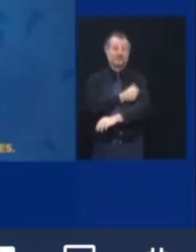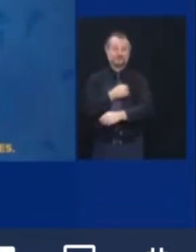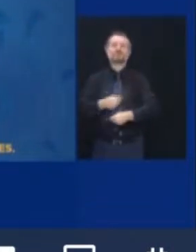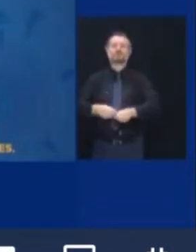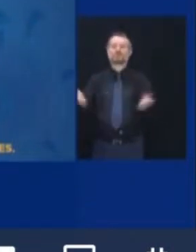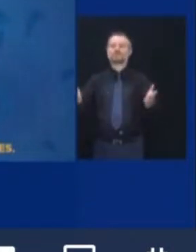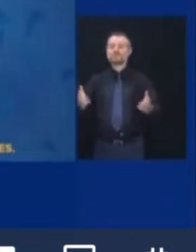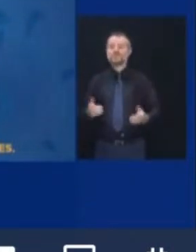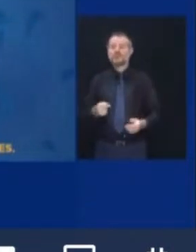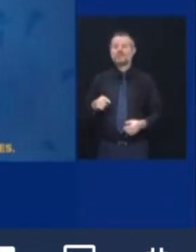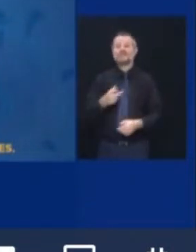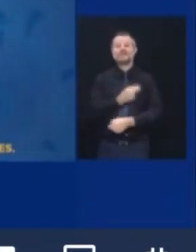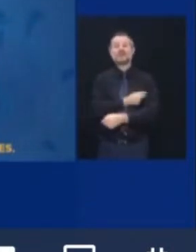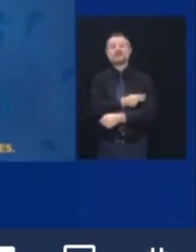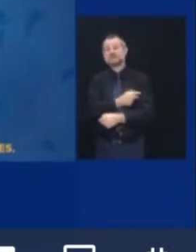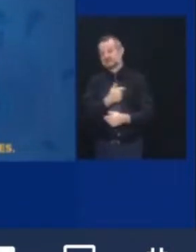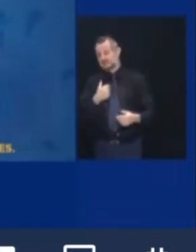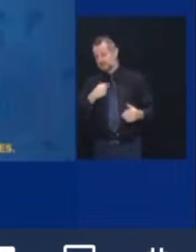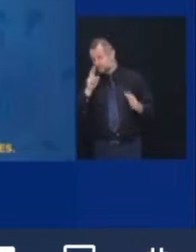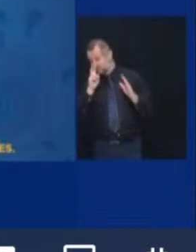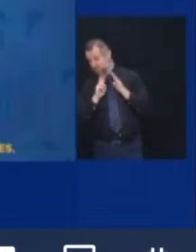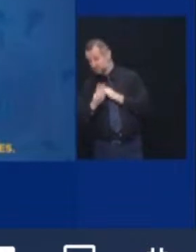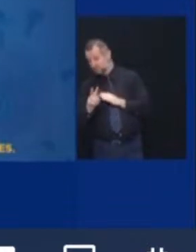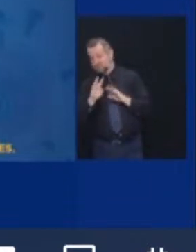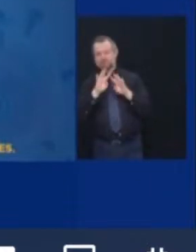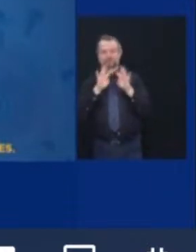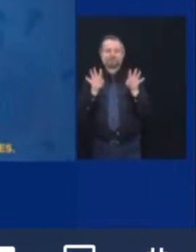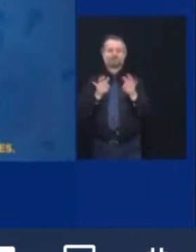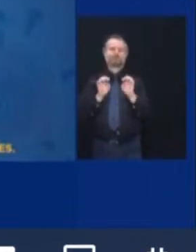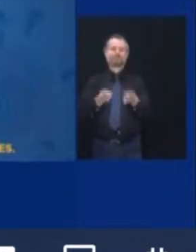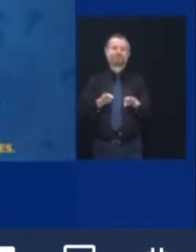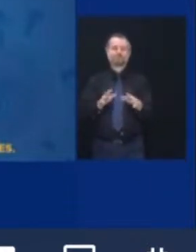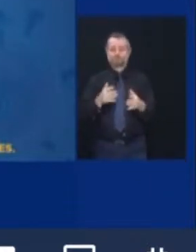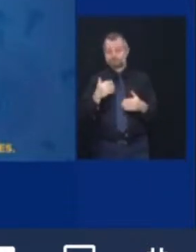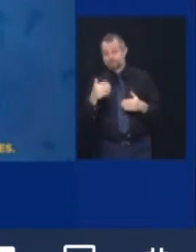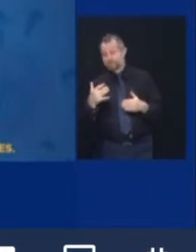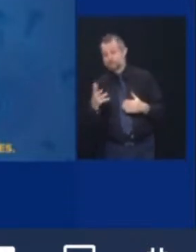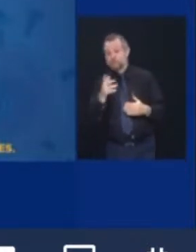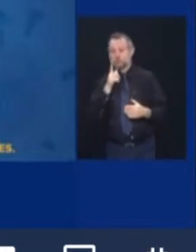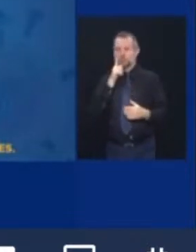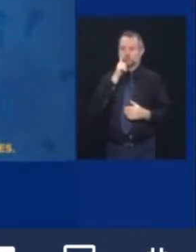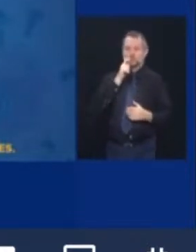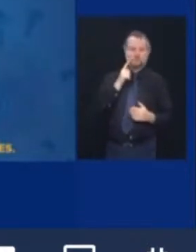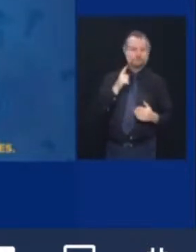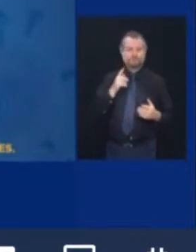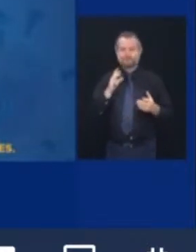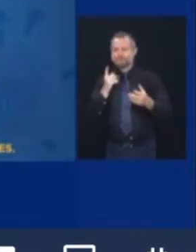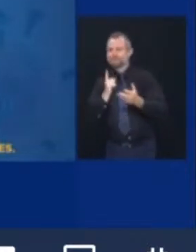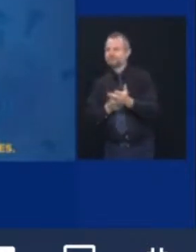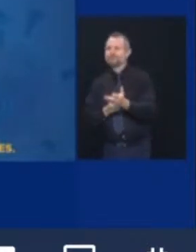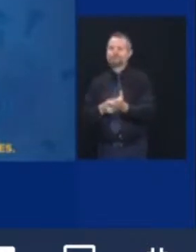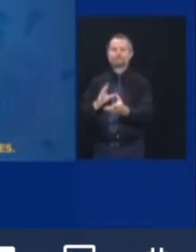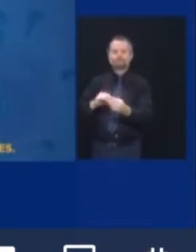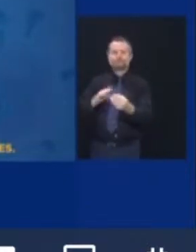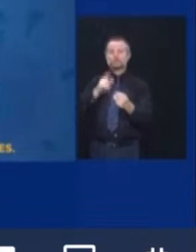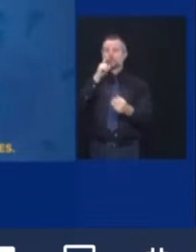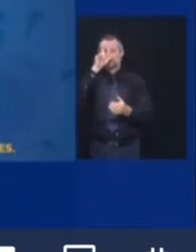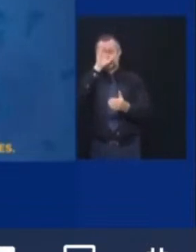The vaccine, depending on who you listen to, and then depending on who you believe, should